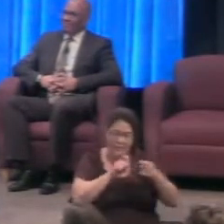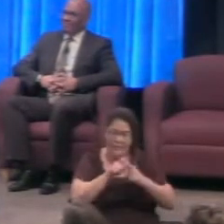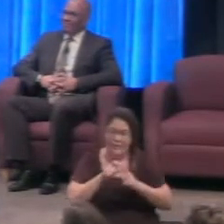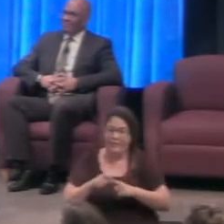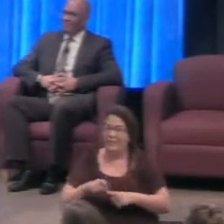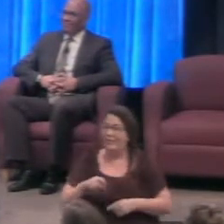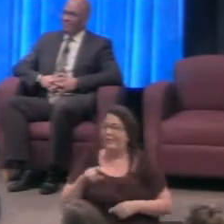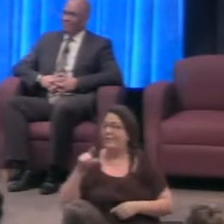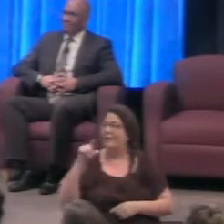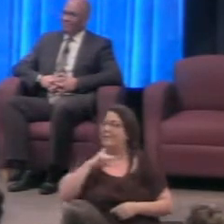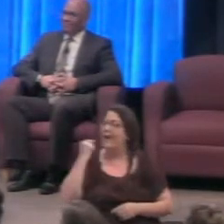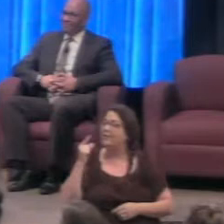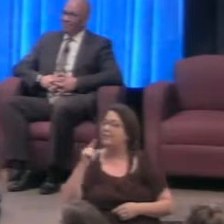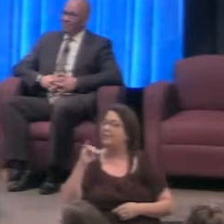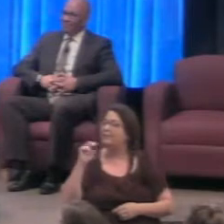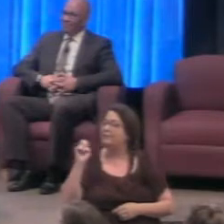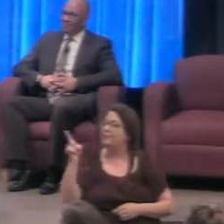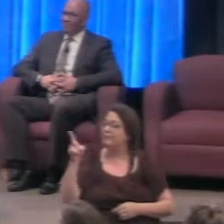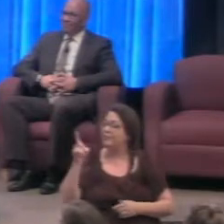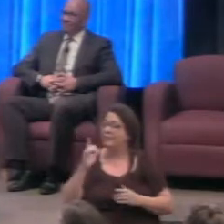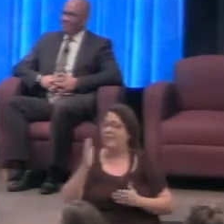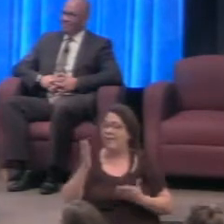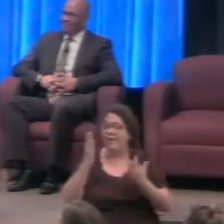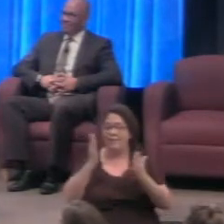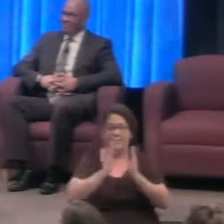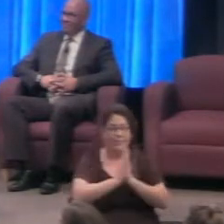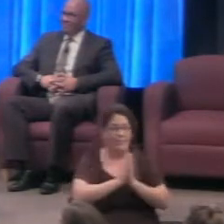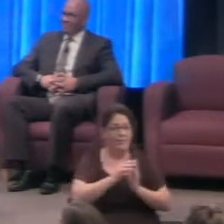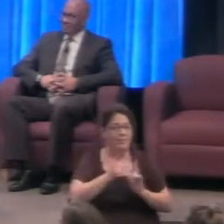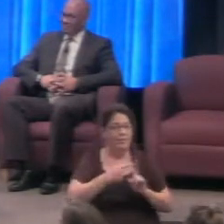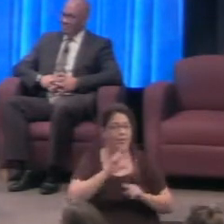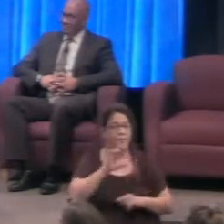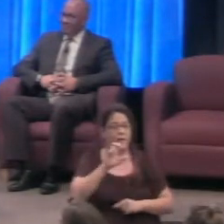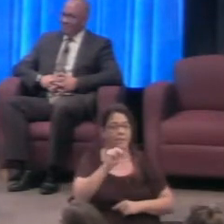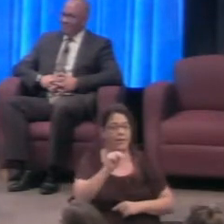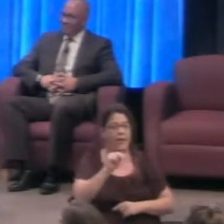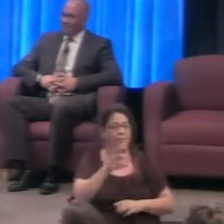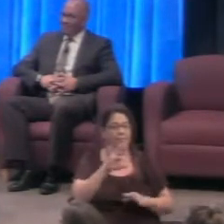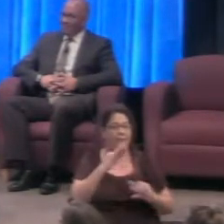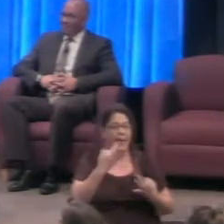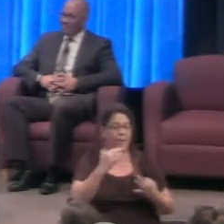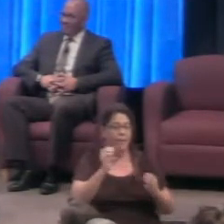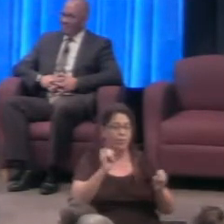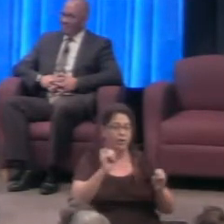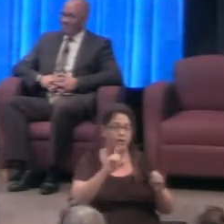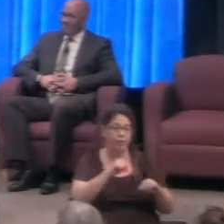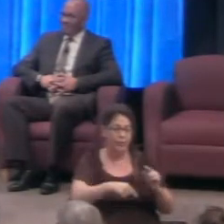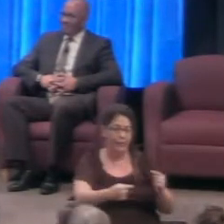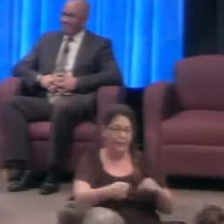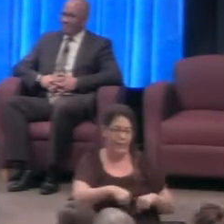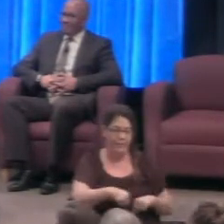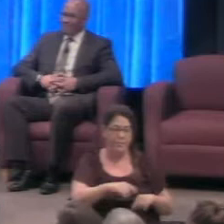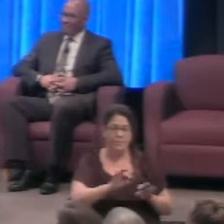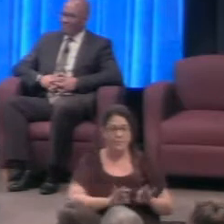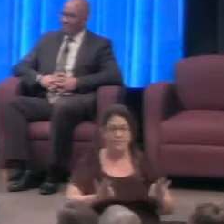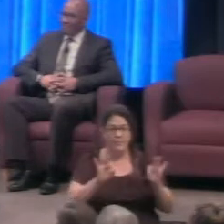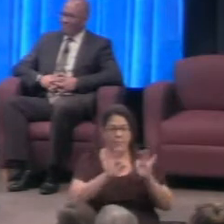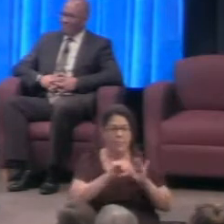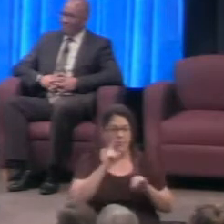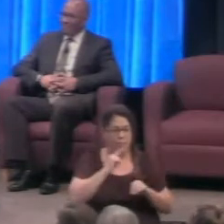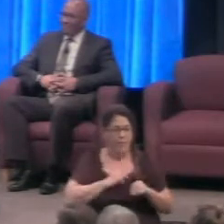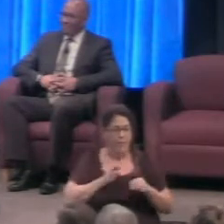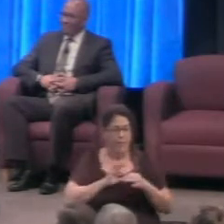June offered the invocation. Your program says Deacon Robin, and she had a family emergency. It's pertinent to my